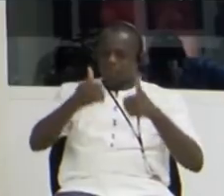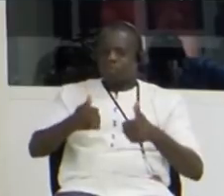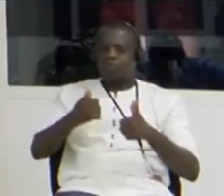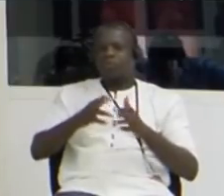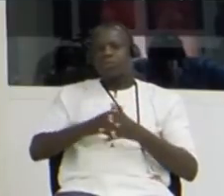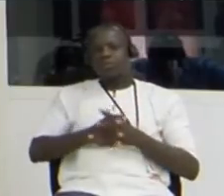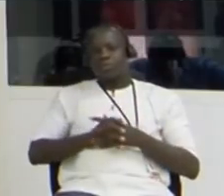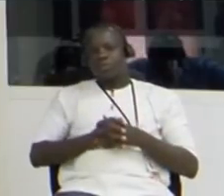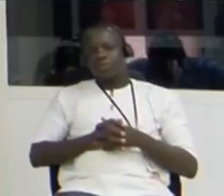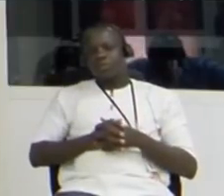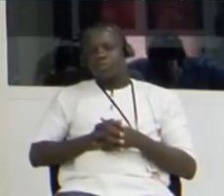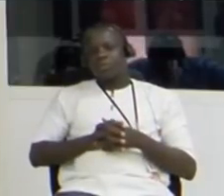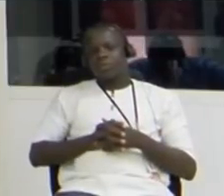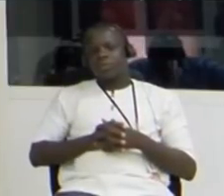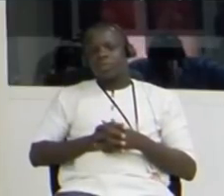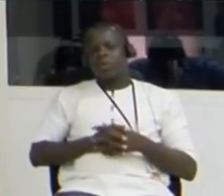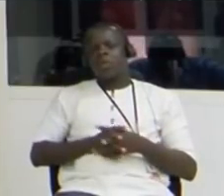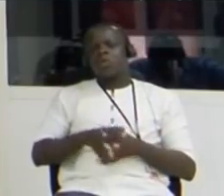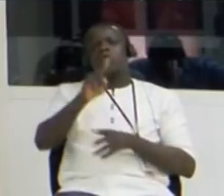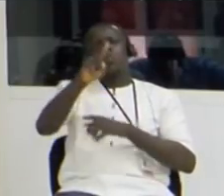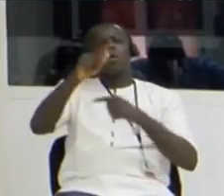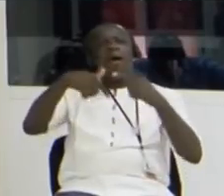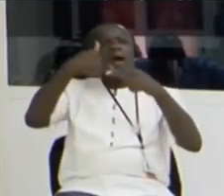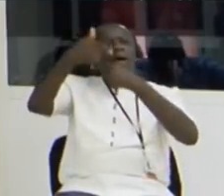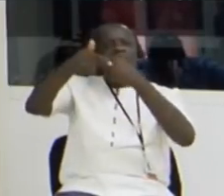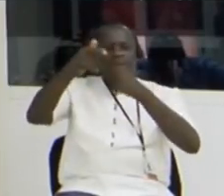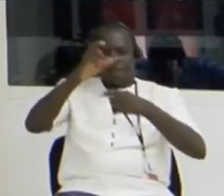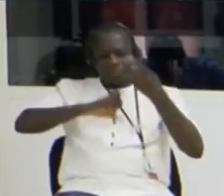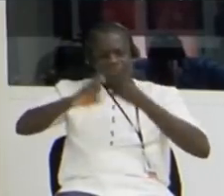Did you subsequently receive any information